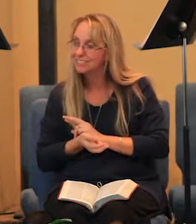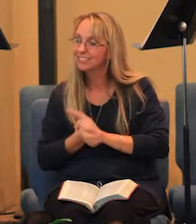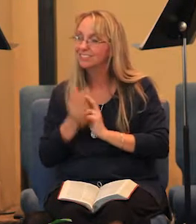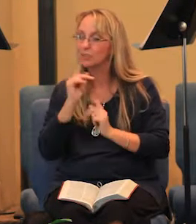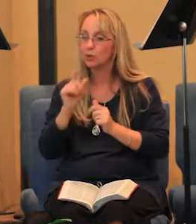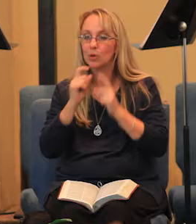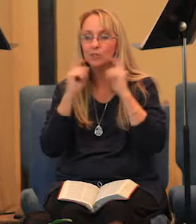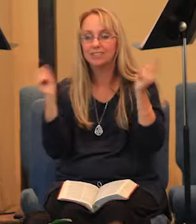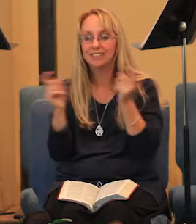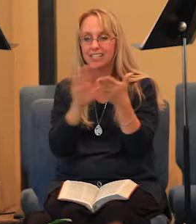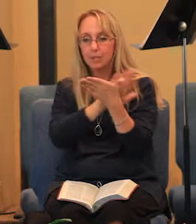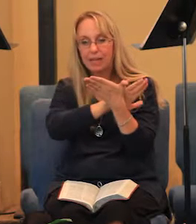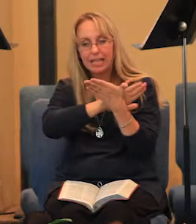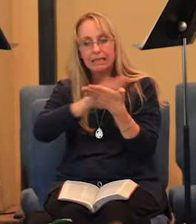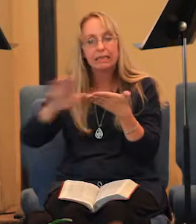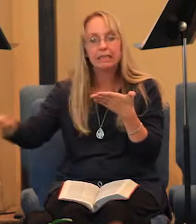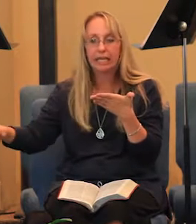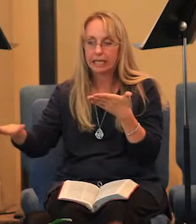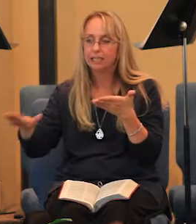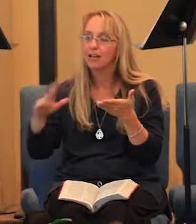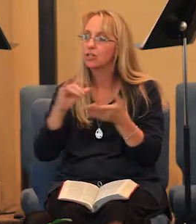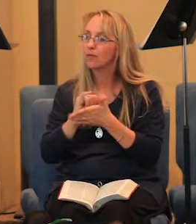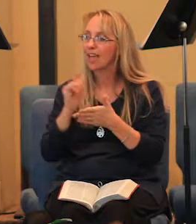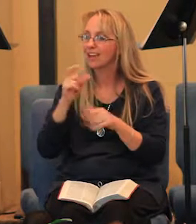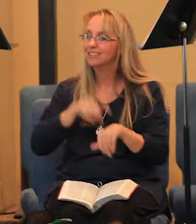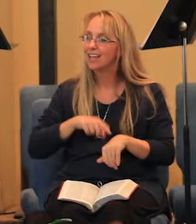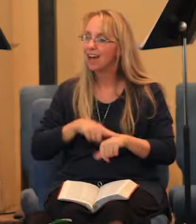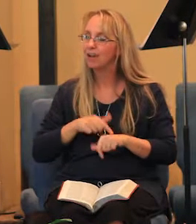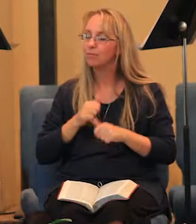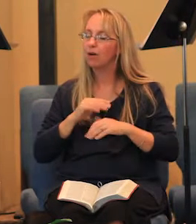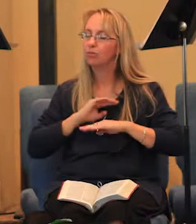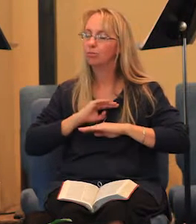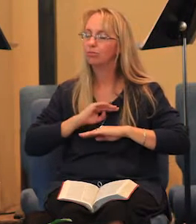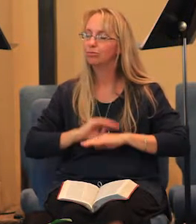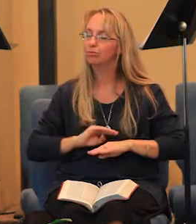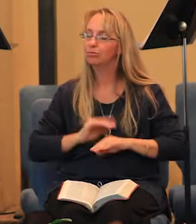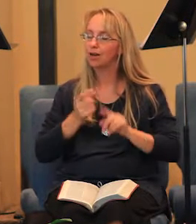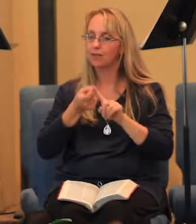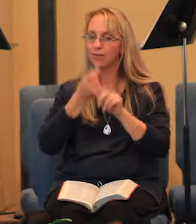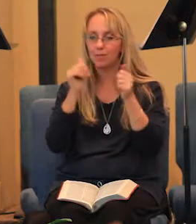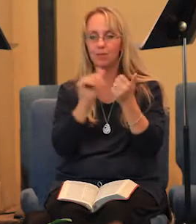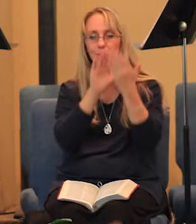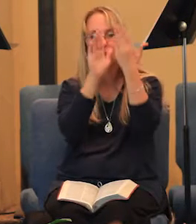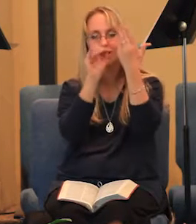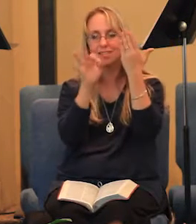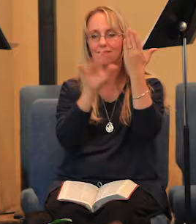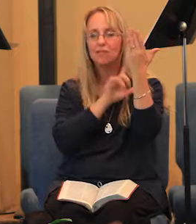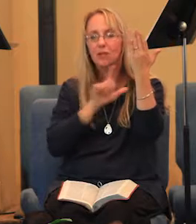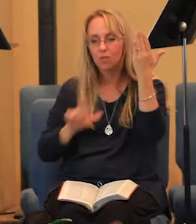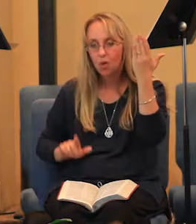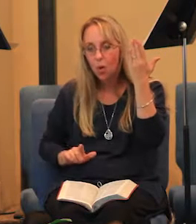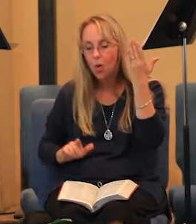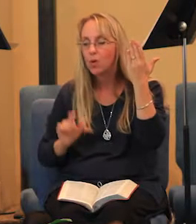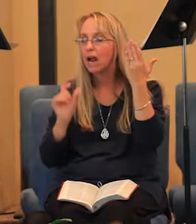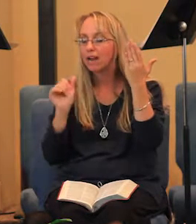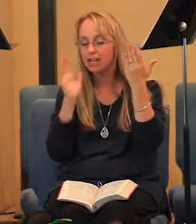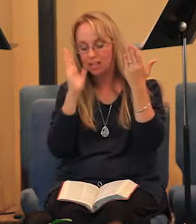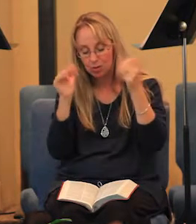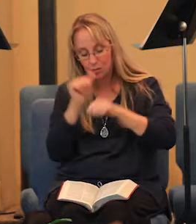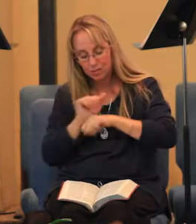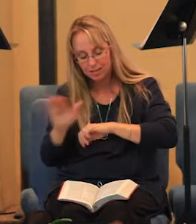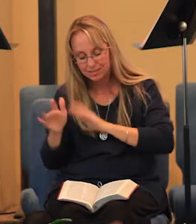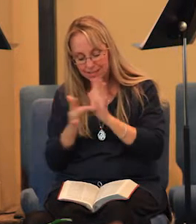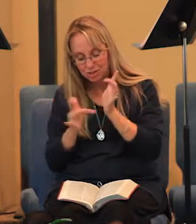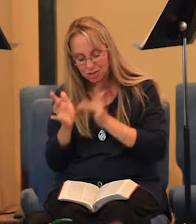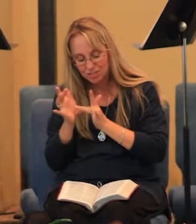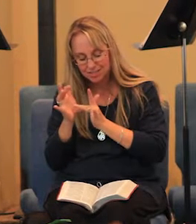may be wiped away, in order that times of refreshing may come from the presence of the Lord, and that he may send Jesus